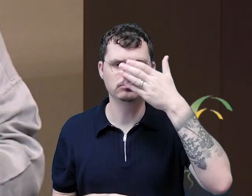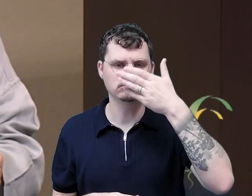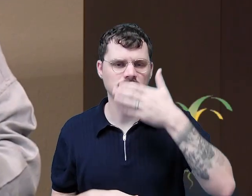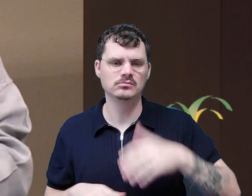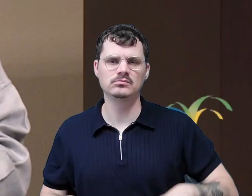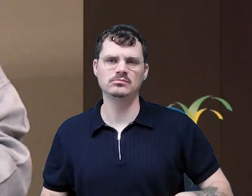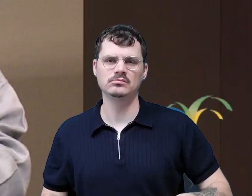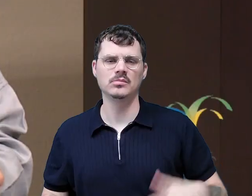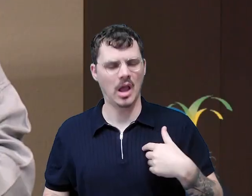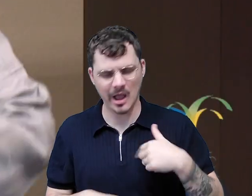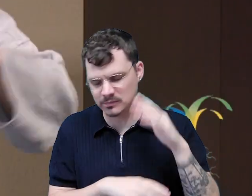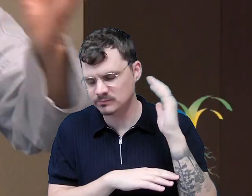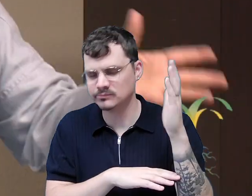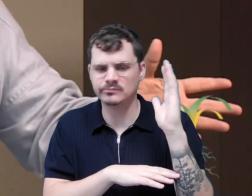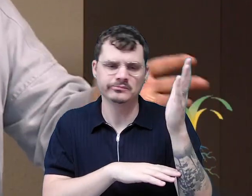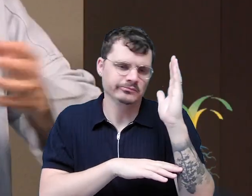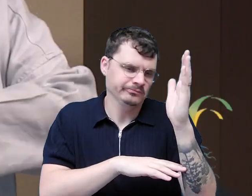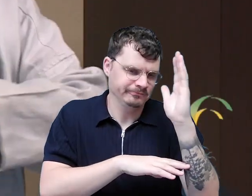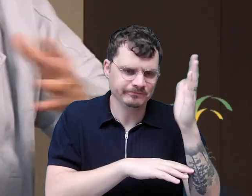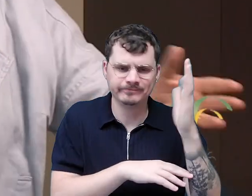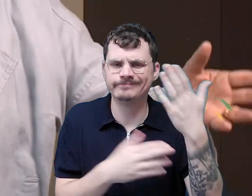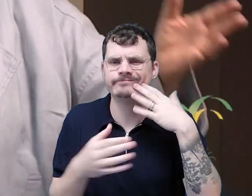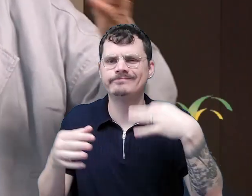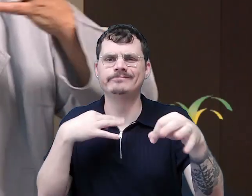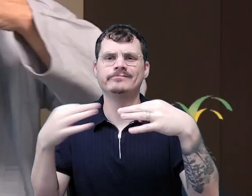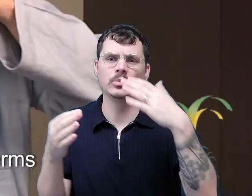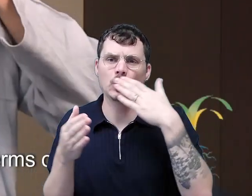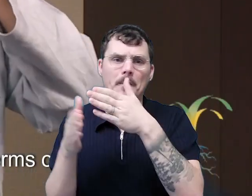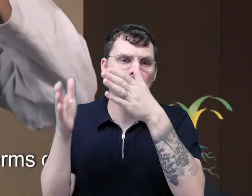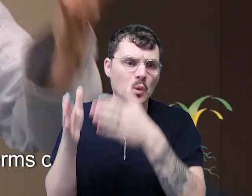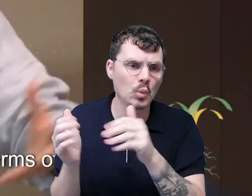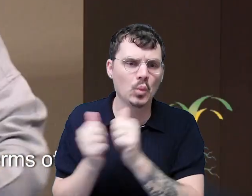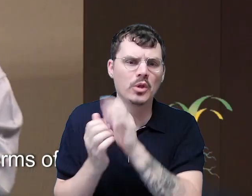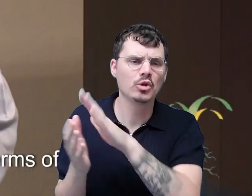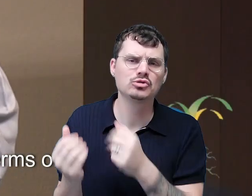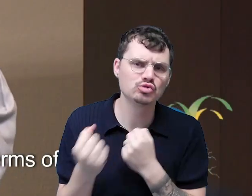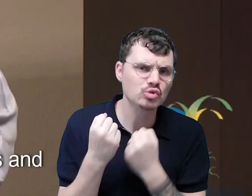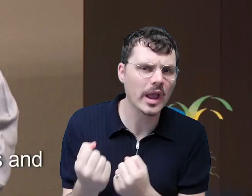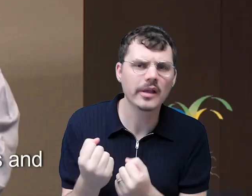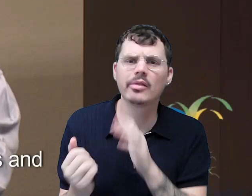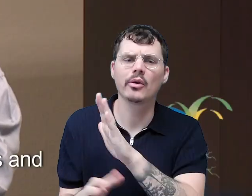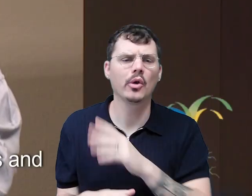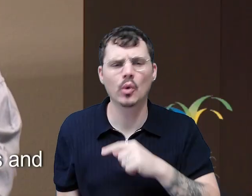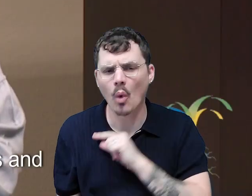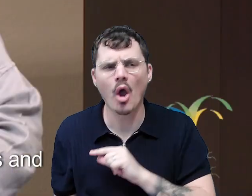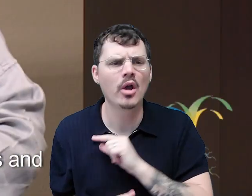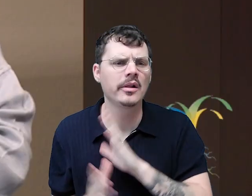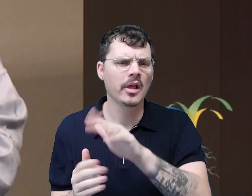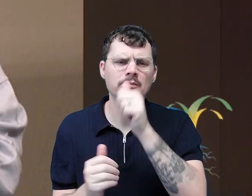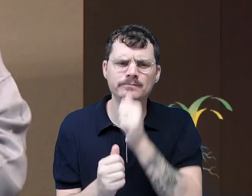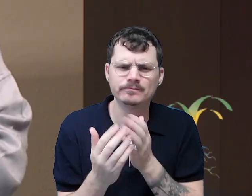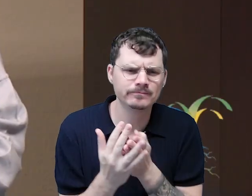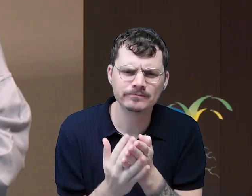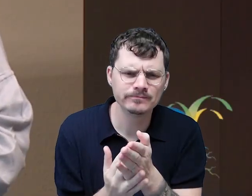sitting there, no facial expression. I do my shtick, talk about, think about people in terms of their strengths and their qualities and